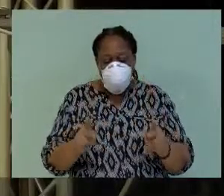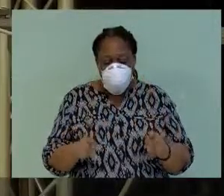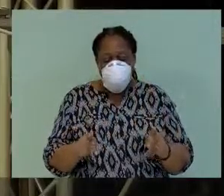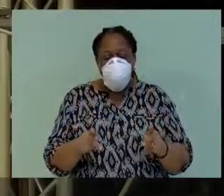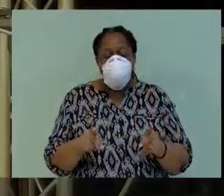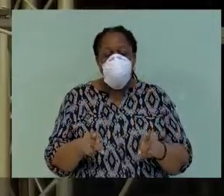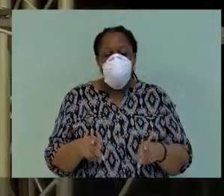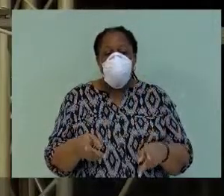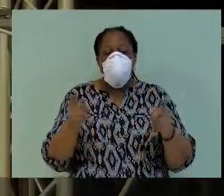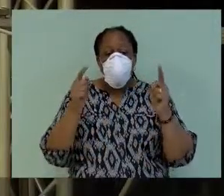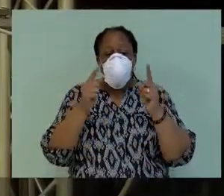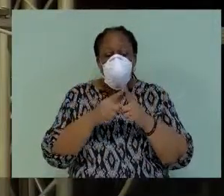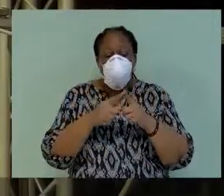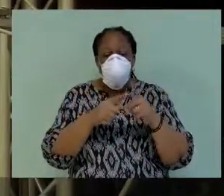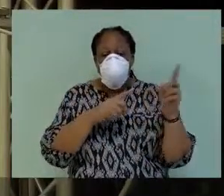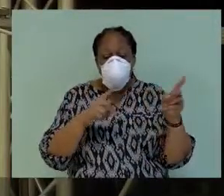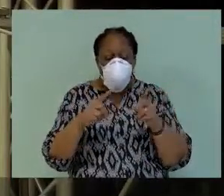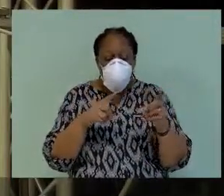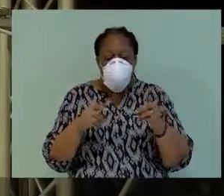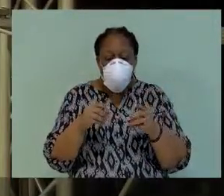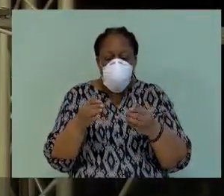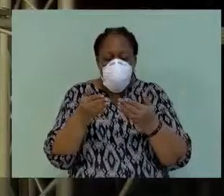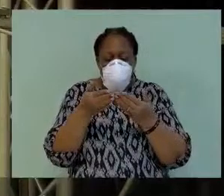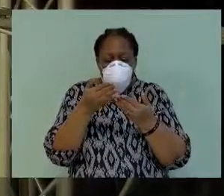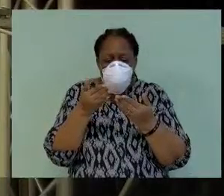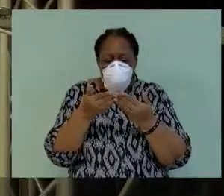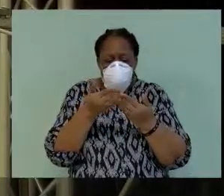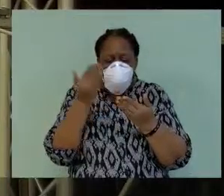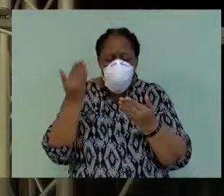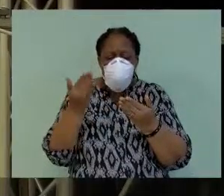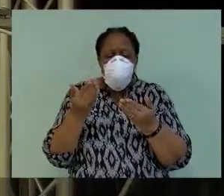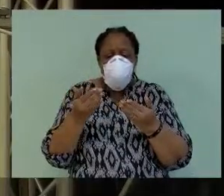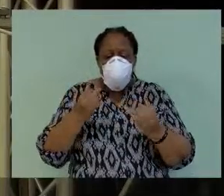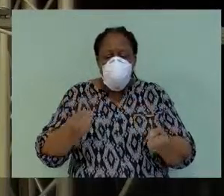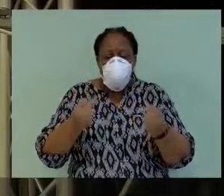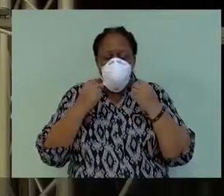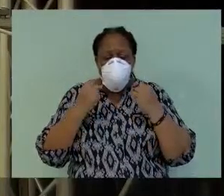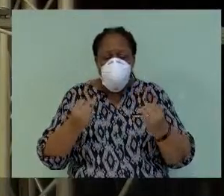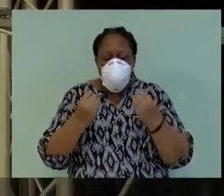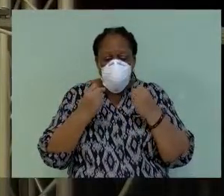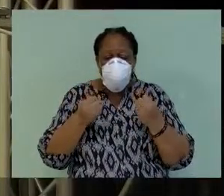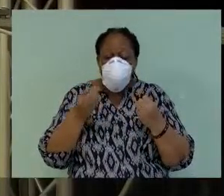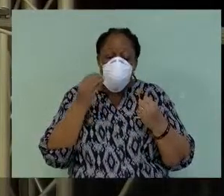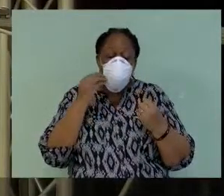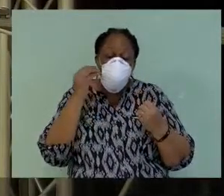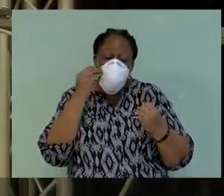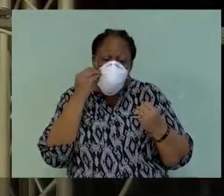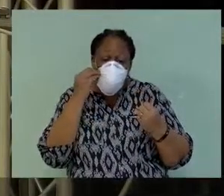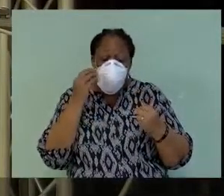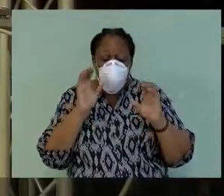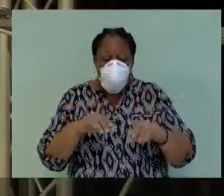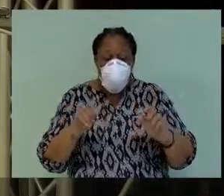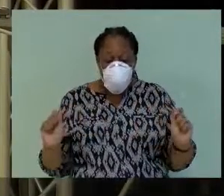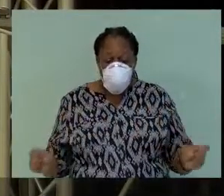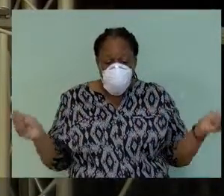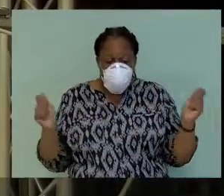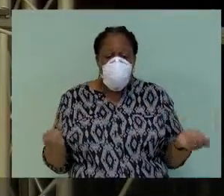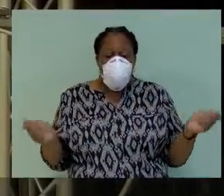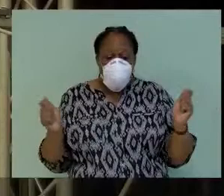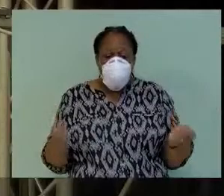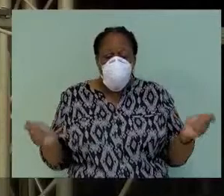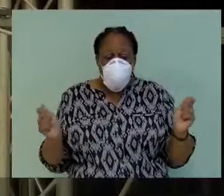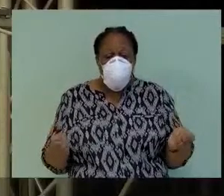simple recreational activities in their immediate environs, whether it is through skipping,